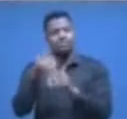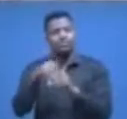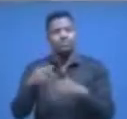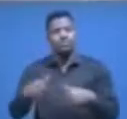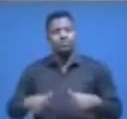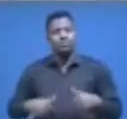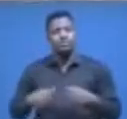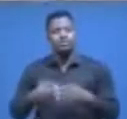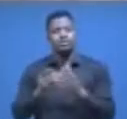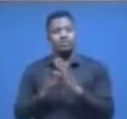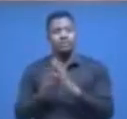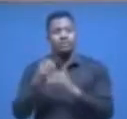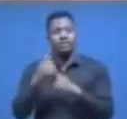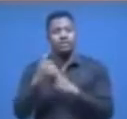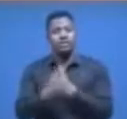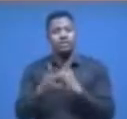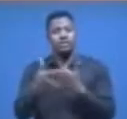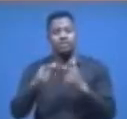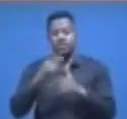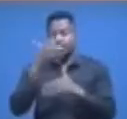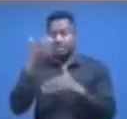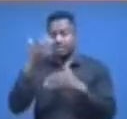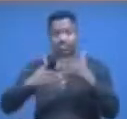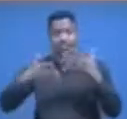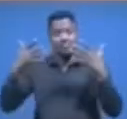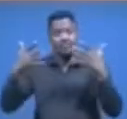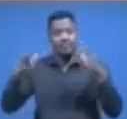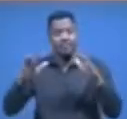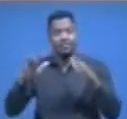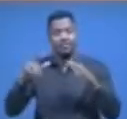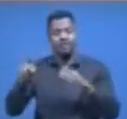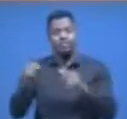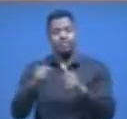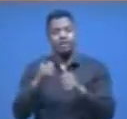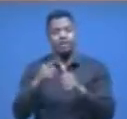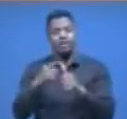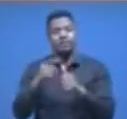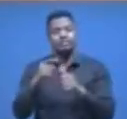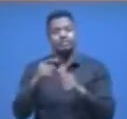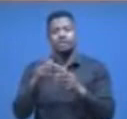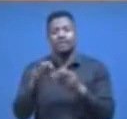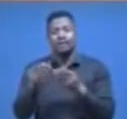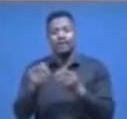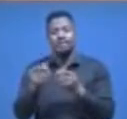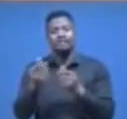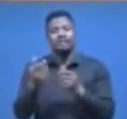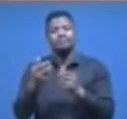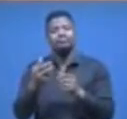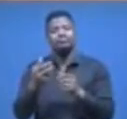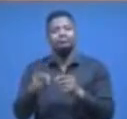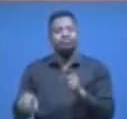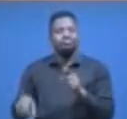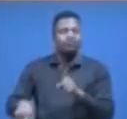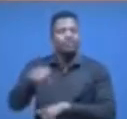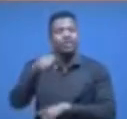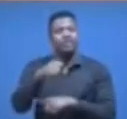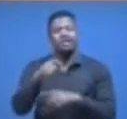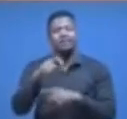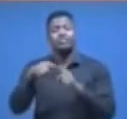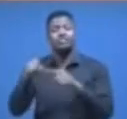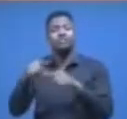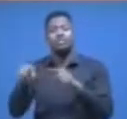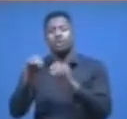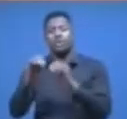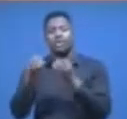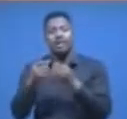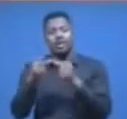development in the country. Once completed, the threats of eviction from landlords, which the organization has